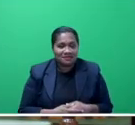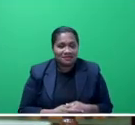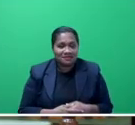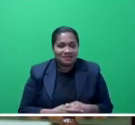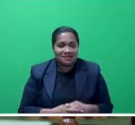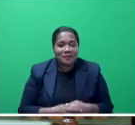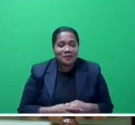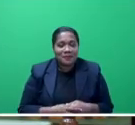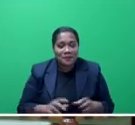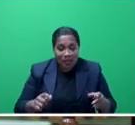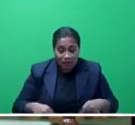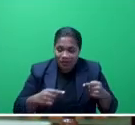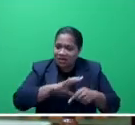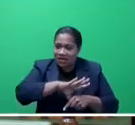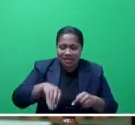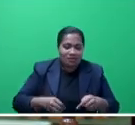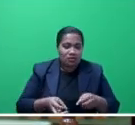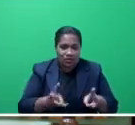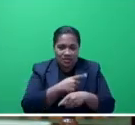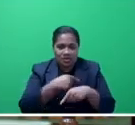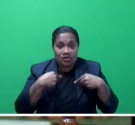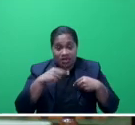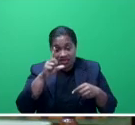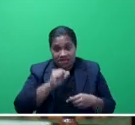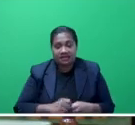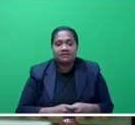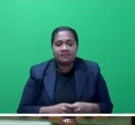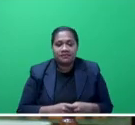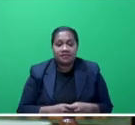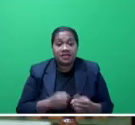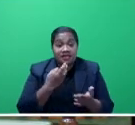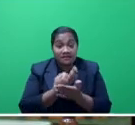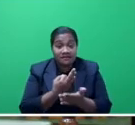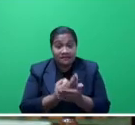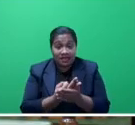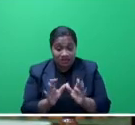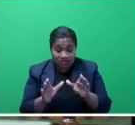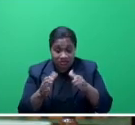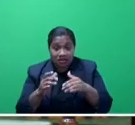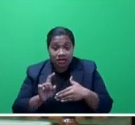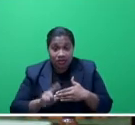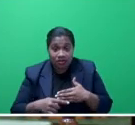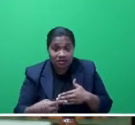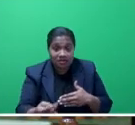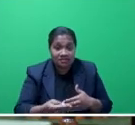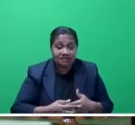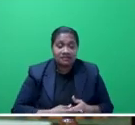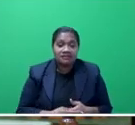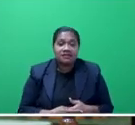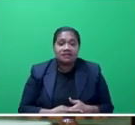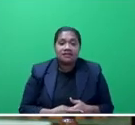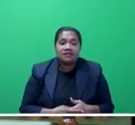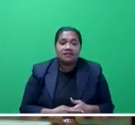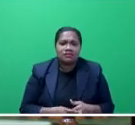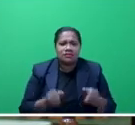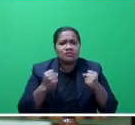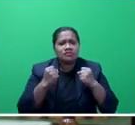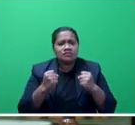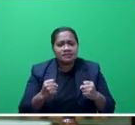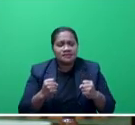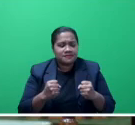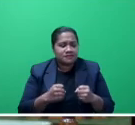we can. Mr. Speaker, sir, the financial sector continues to be sound, backed by the strong capital provisions of